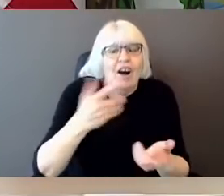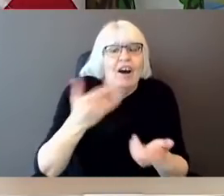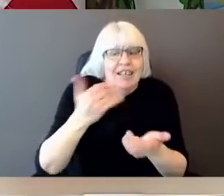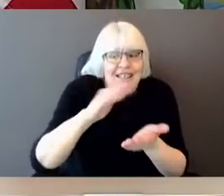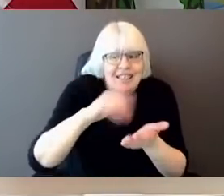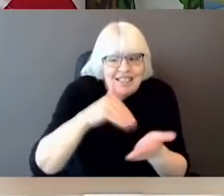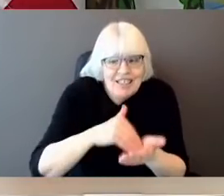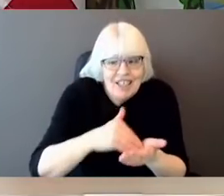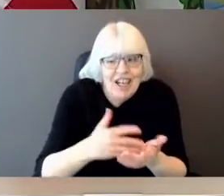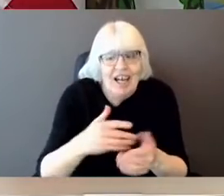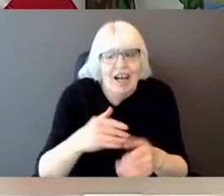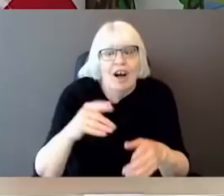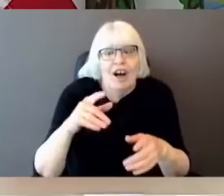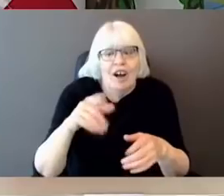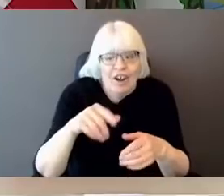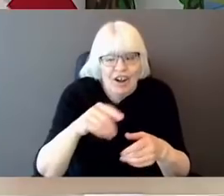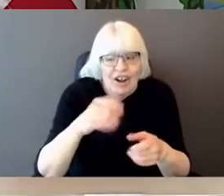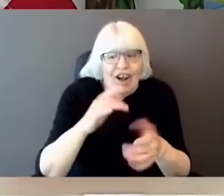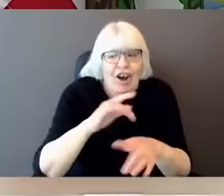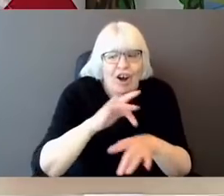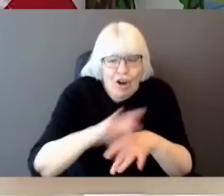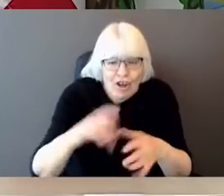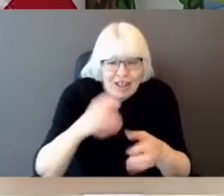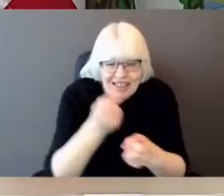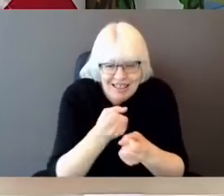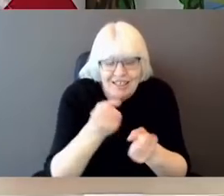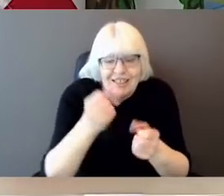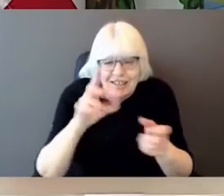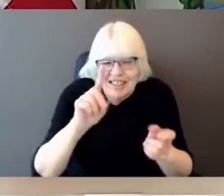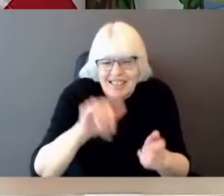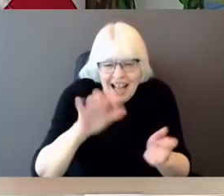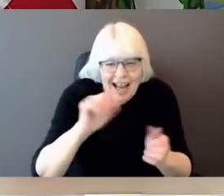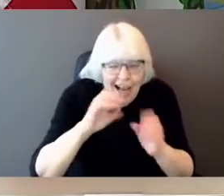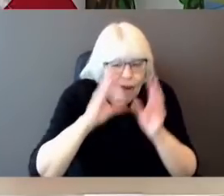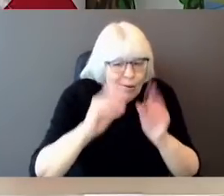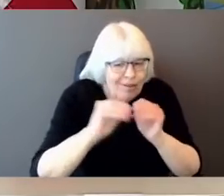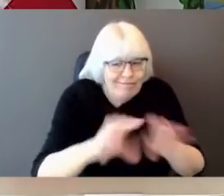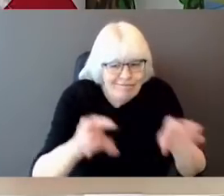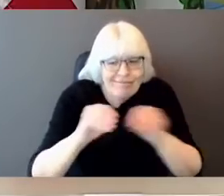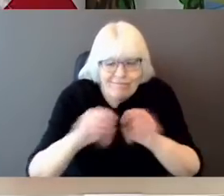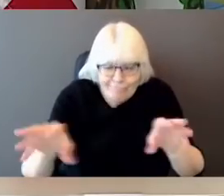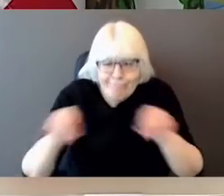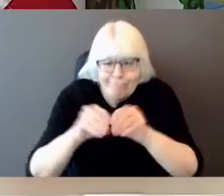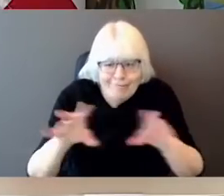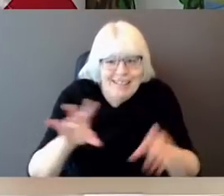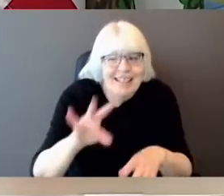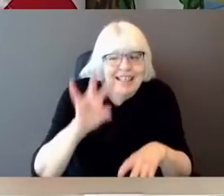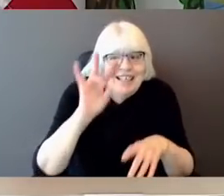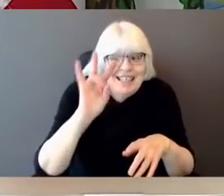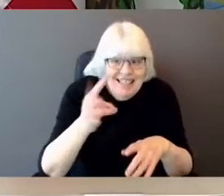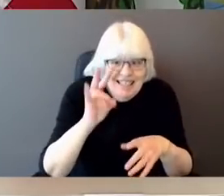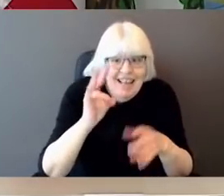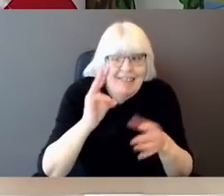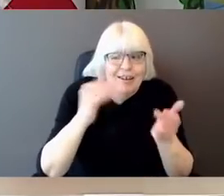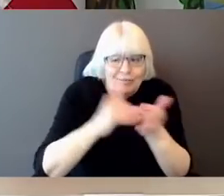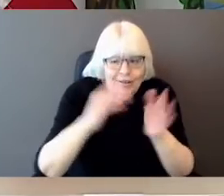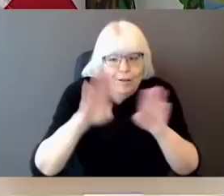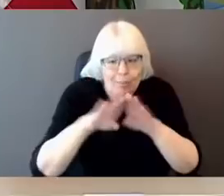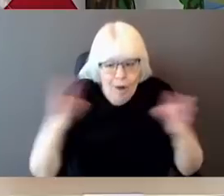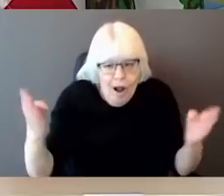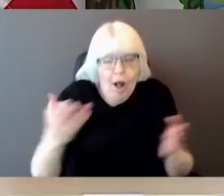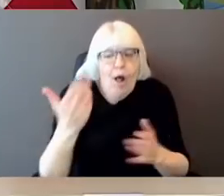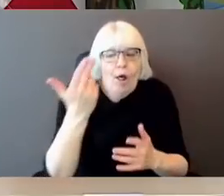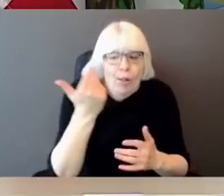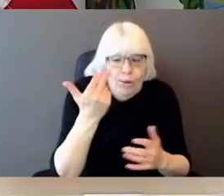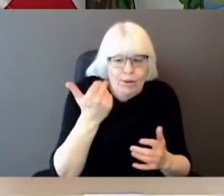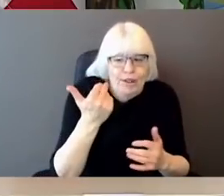7 centers are open, 13 are open with modified or limited services, and no centers are closed.